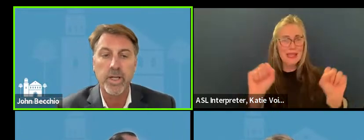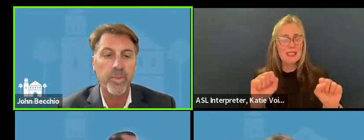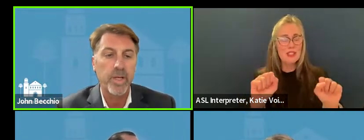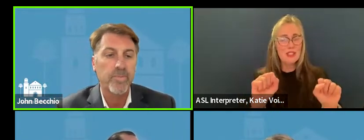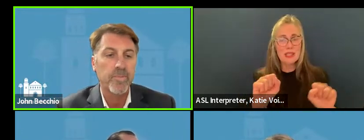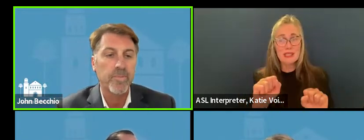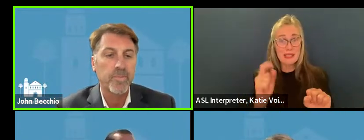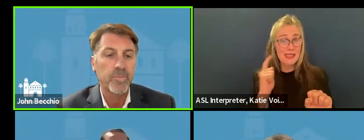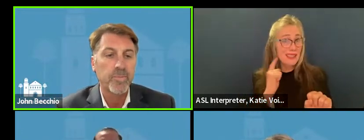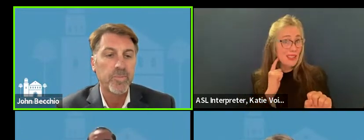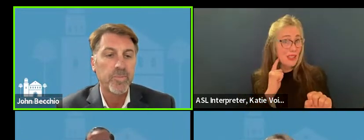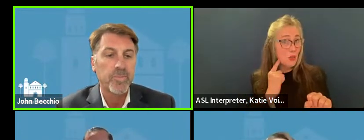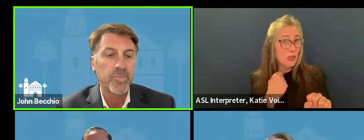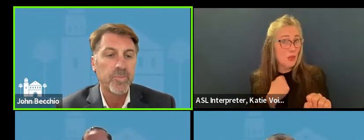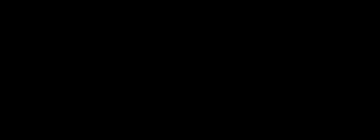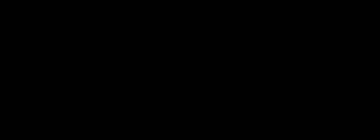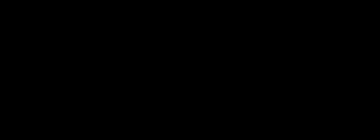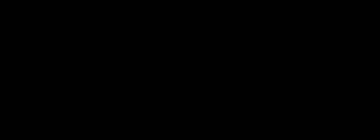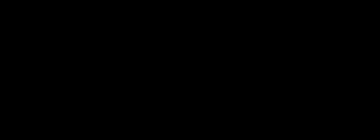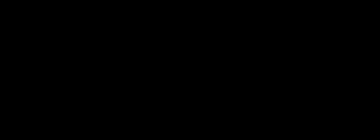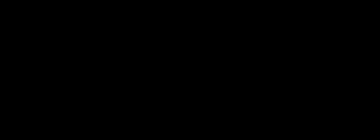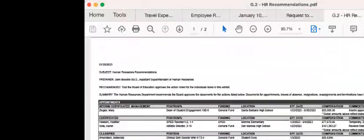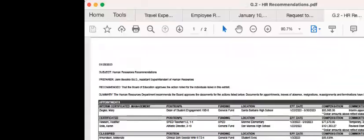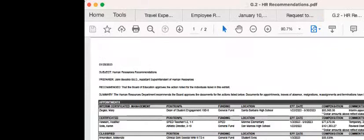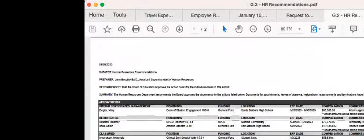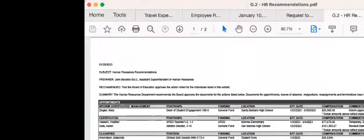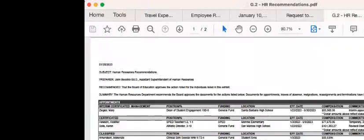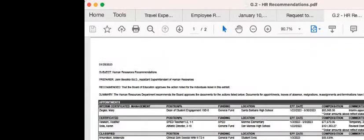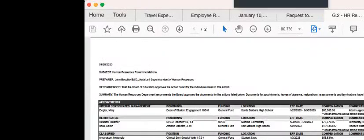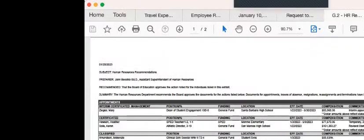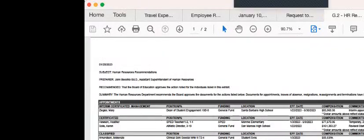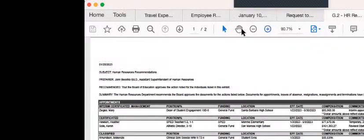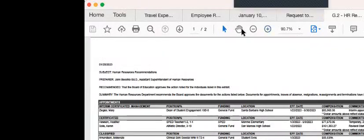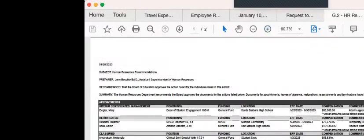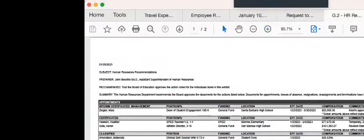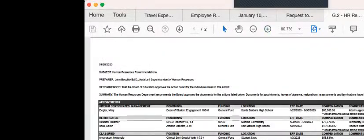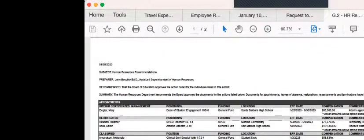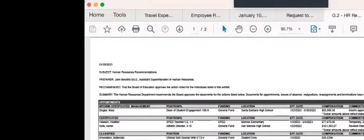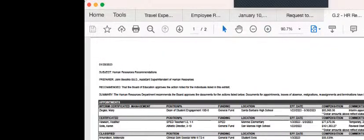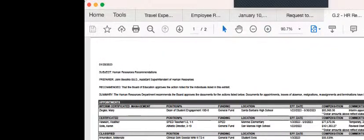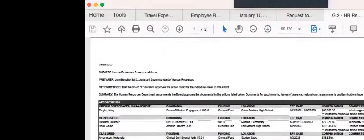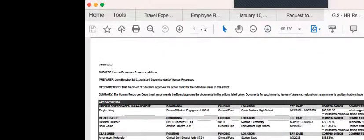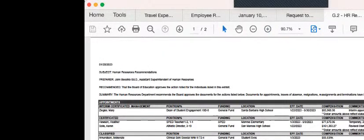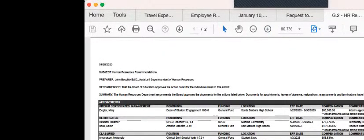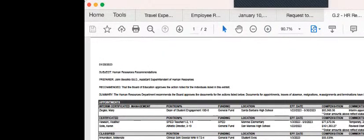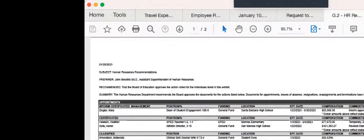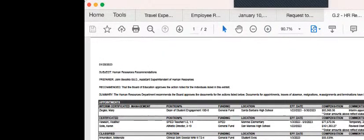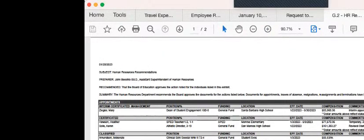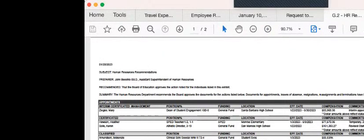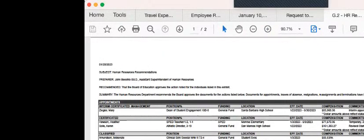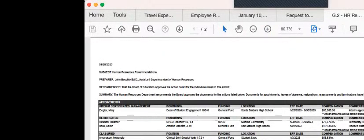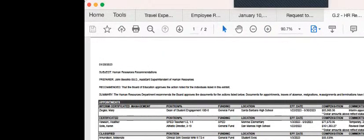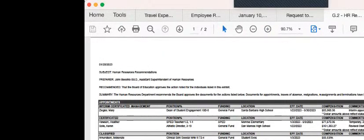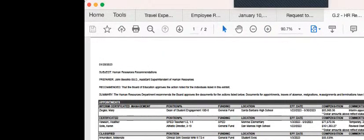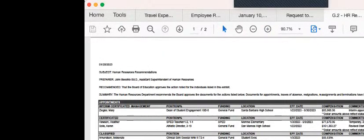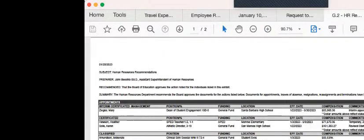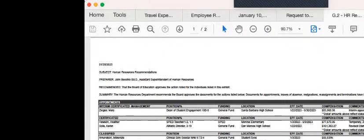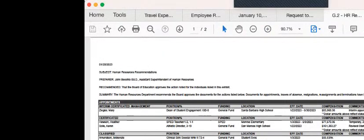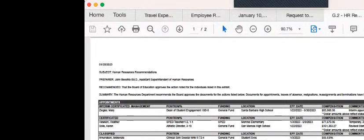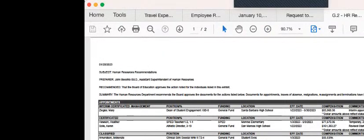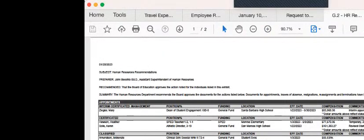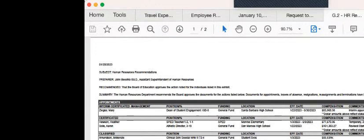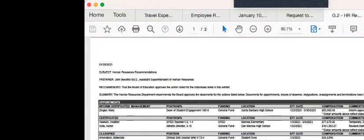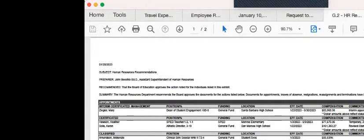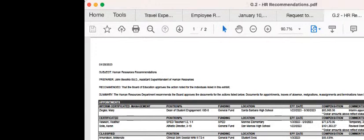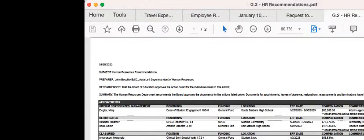that you can hear me. Yes. All right, good evening, board members and Superintendent Maldonado. Thank you for the opportunity to present